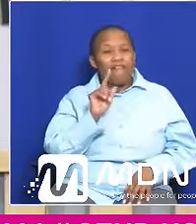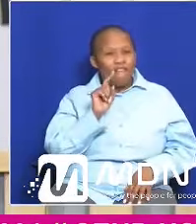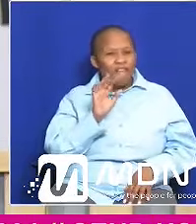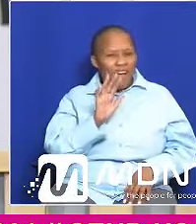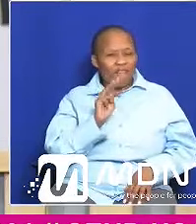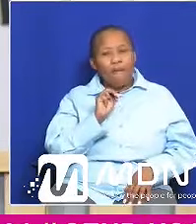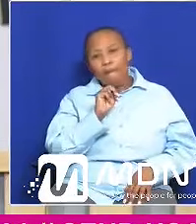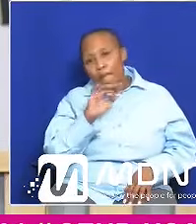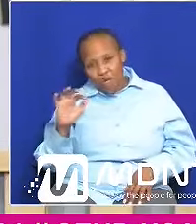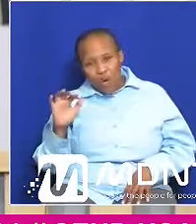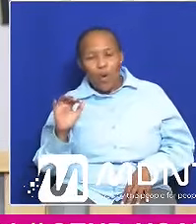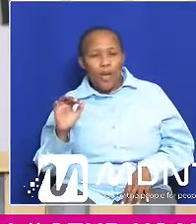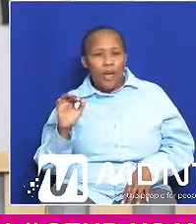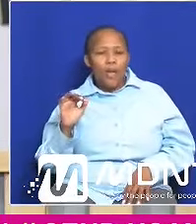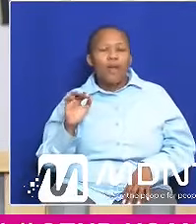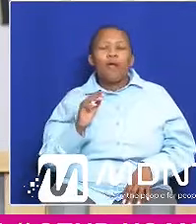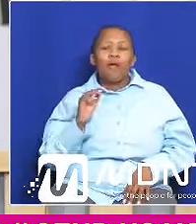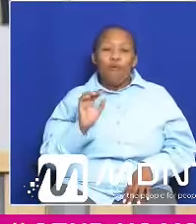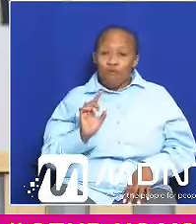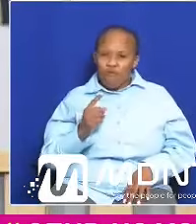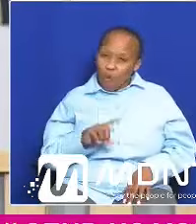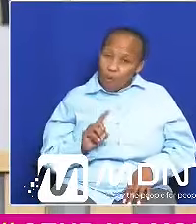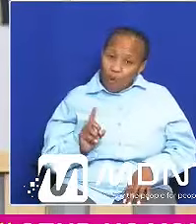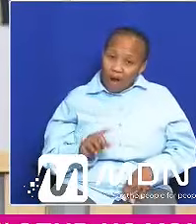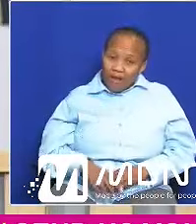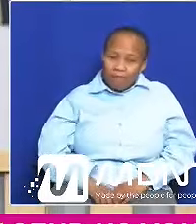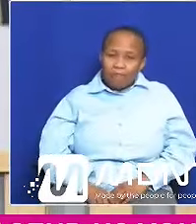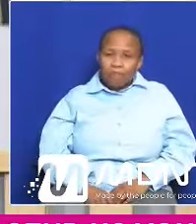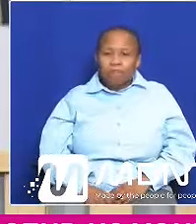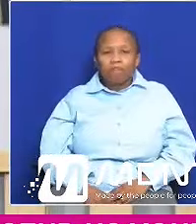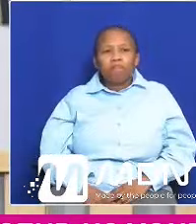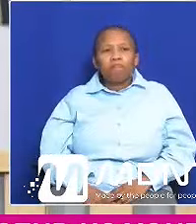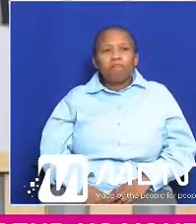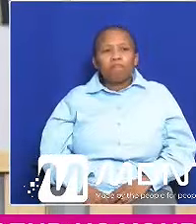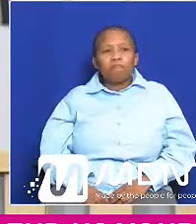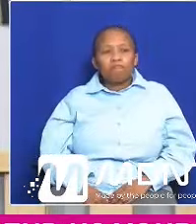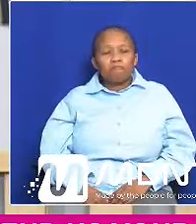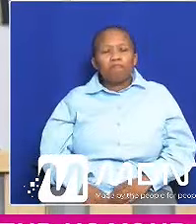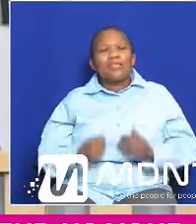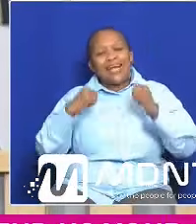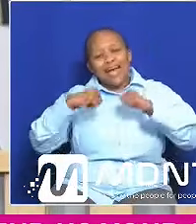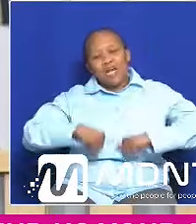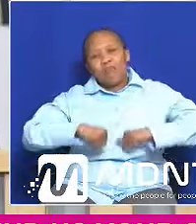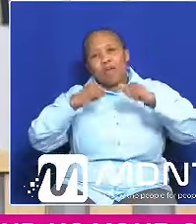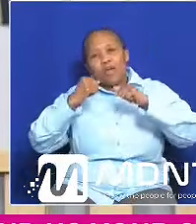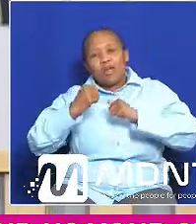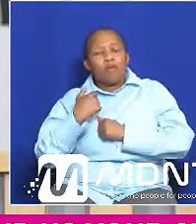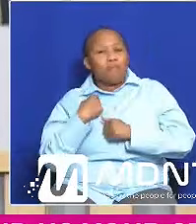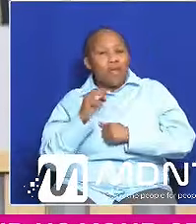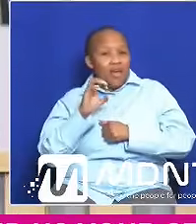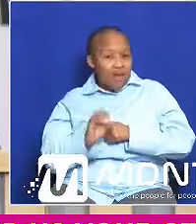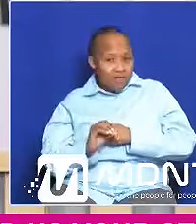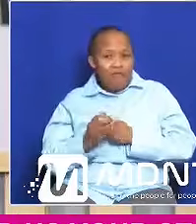the first time I had a lease agreement with Public Works Yes. for the hospital that was in Pretoria West College.